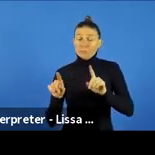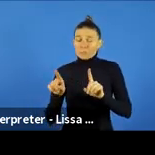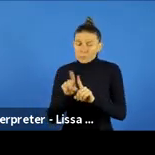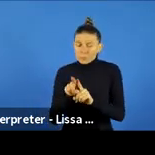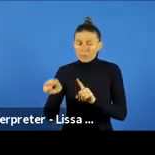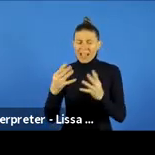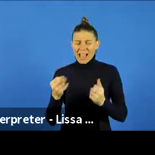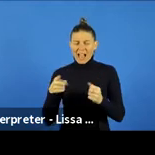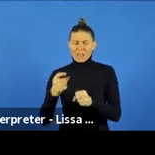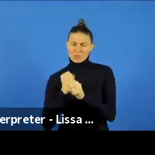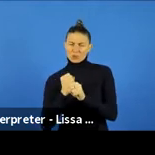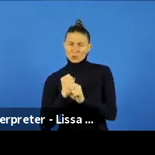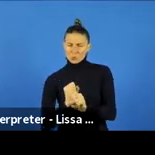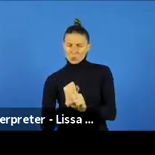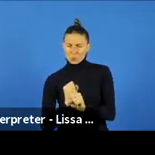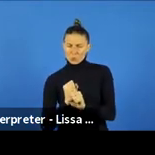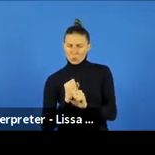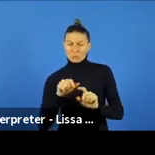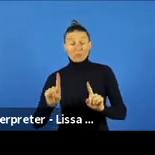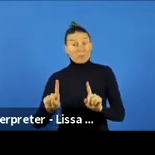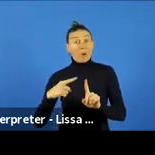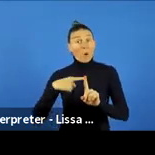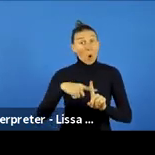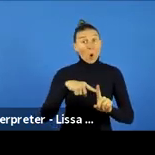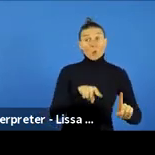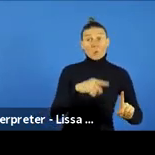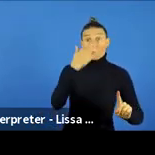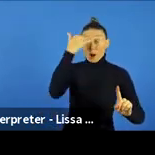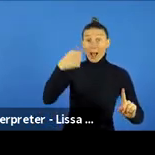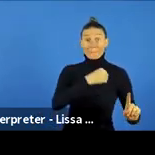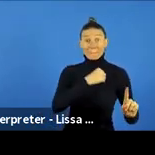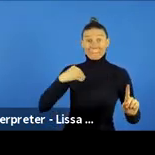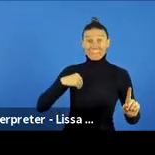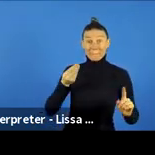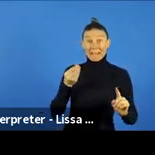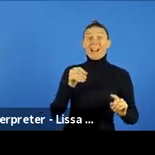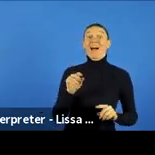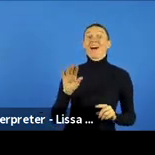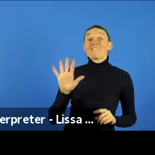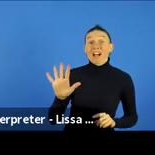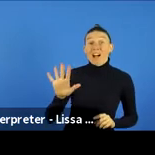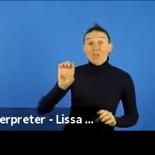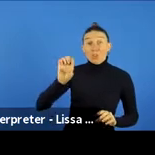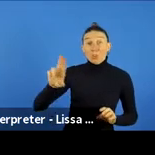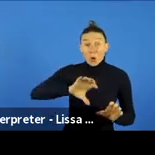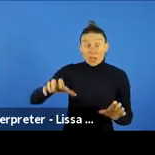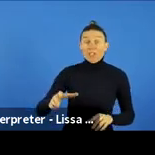as it is a medical product, it's 100% reimbursed already in 5 European countries. Next slide,